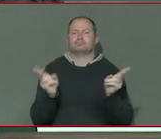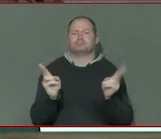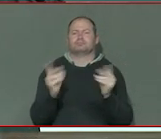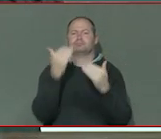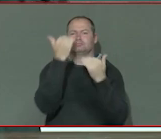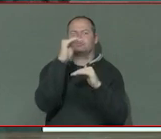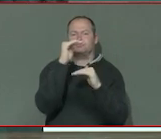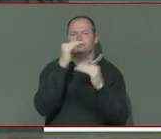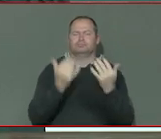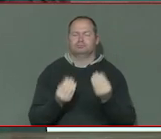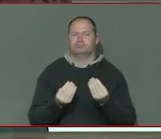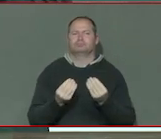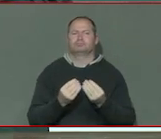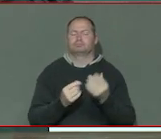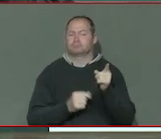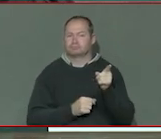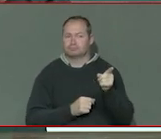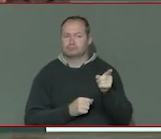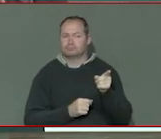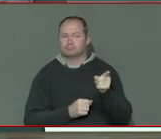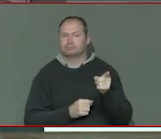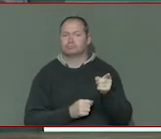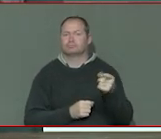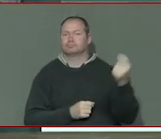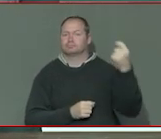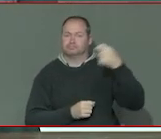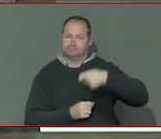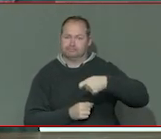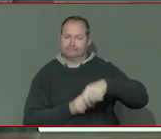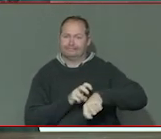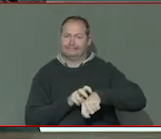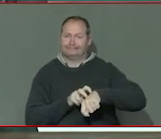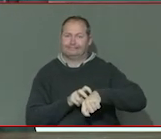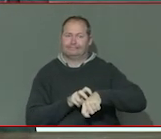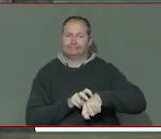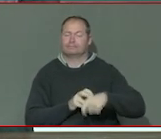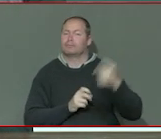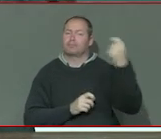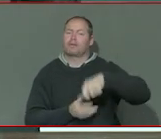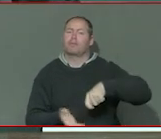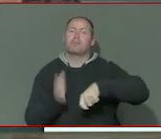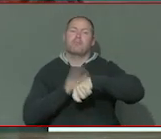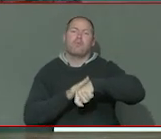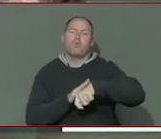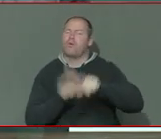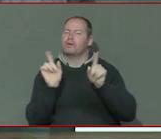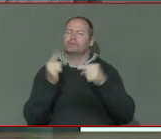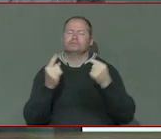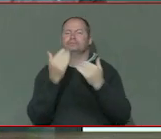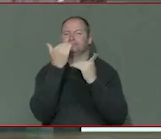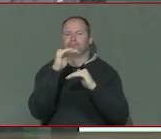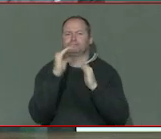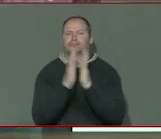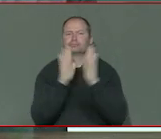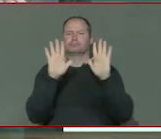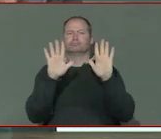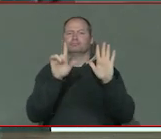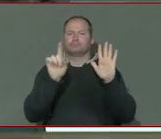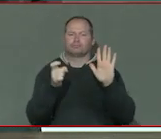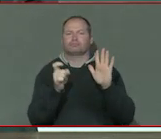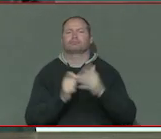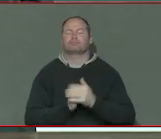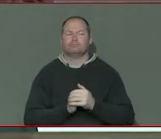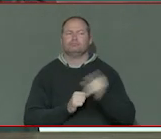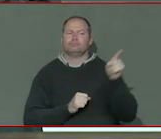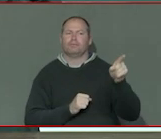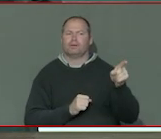that is how much that person may owe you. He cannot buy for more than, if his limit is 10,000, he